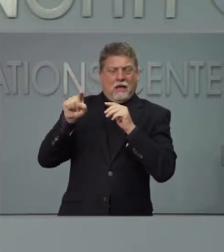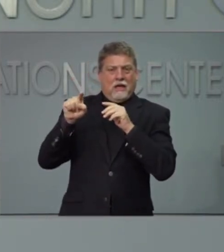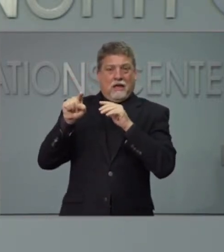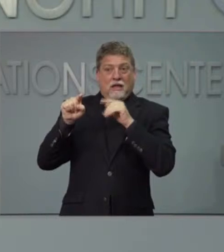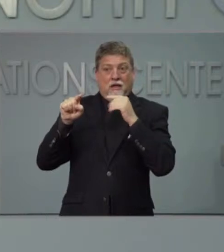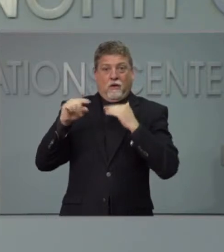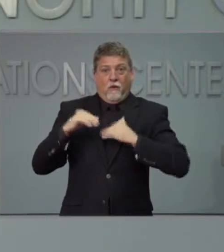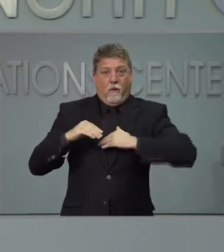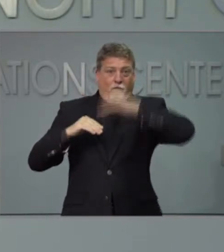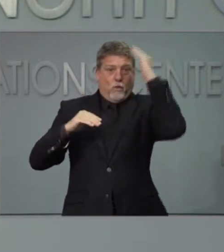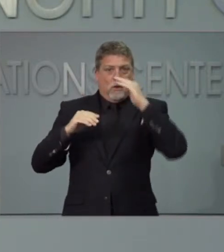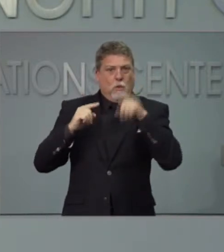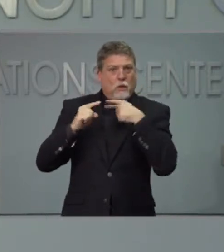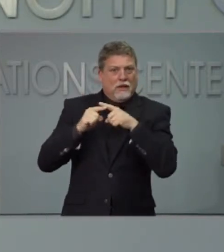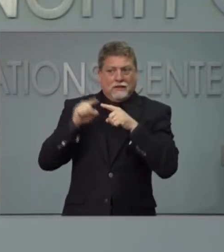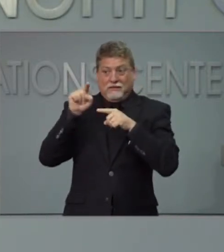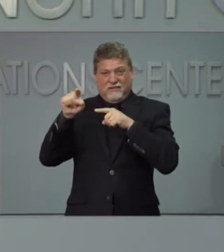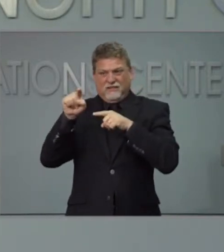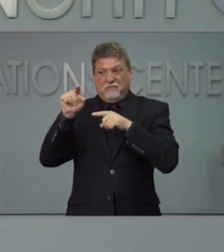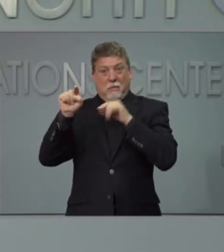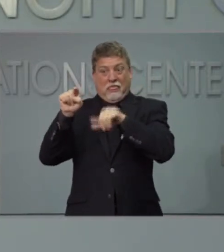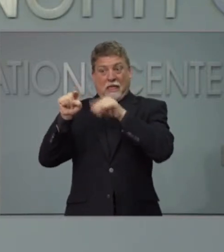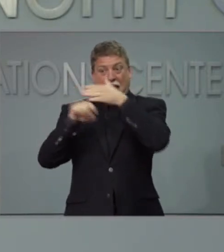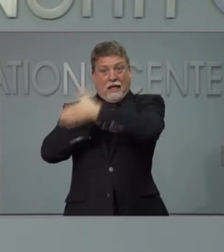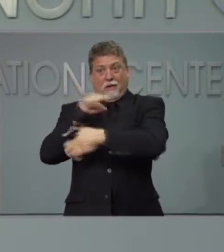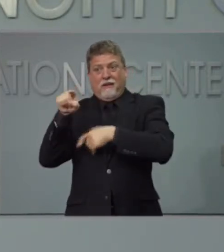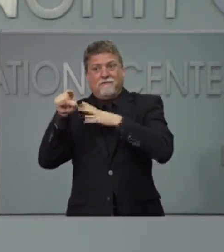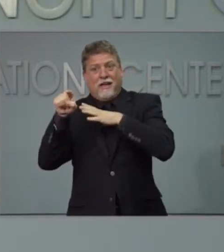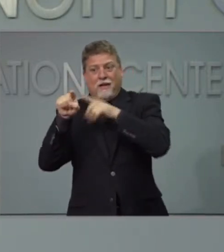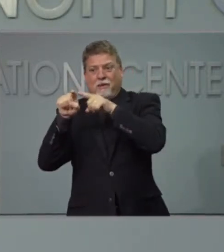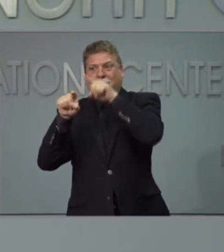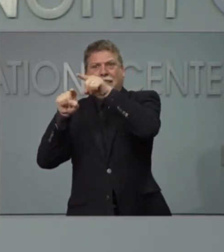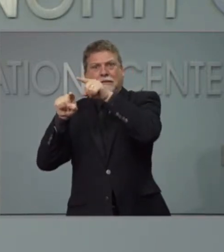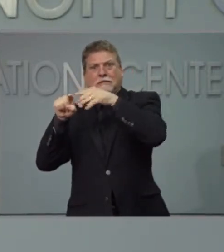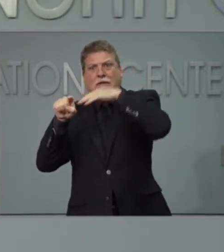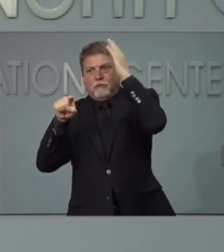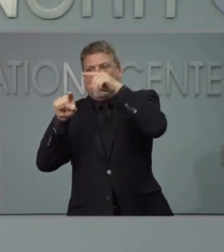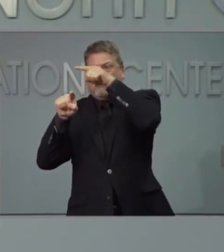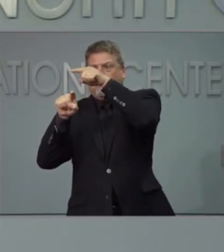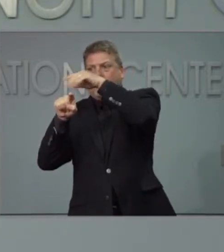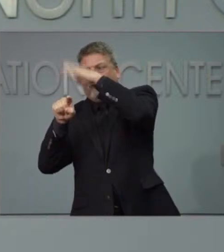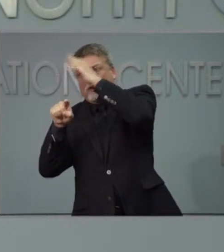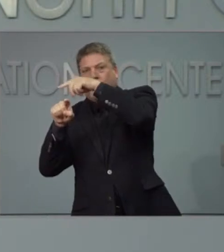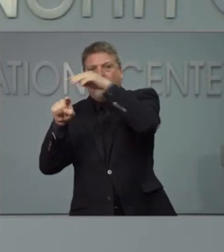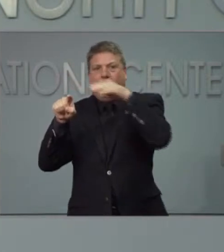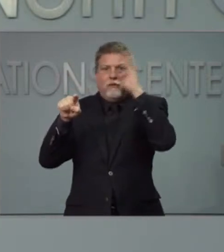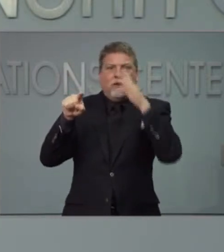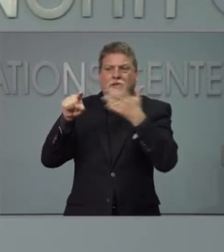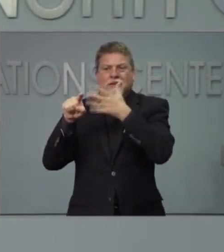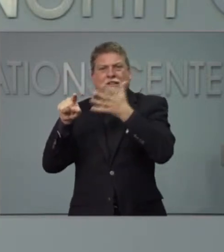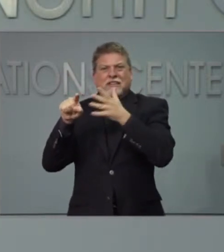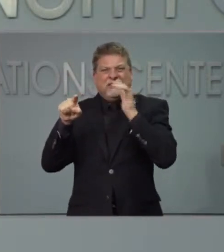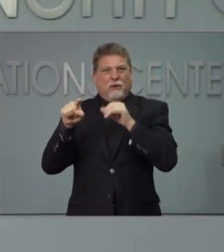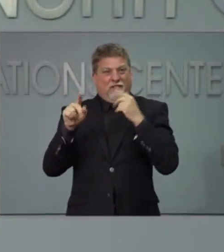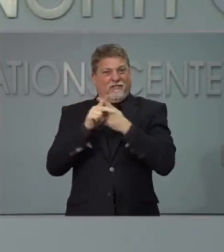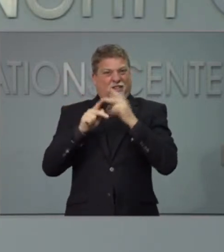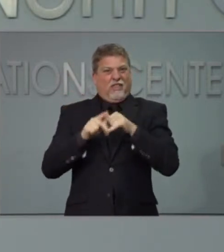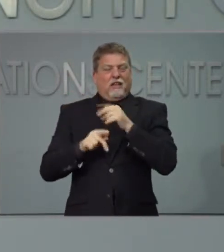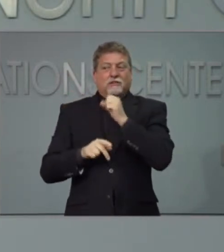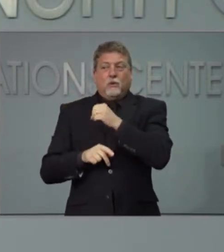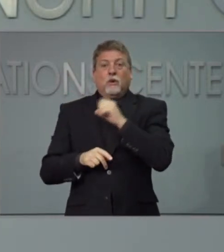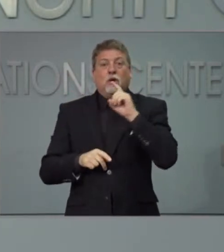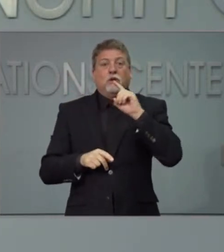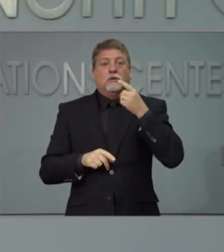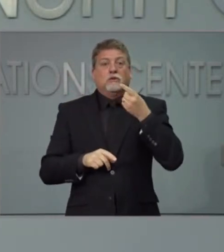gets strained. And I think that Dr. Cohen can talk with you about what the plan is in the event that